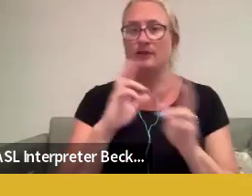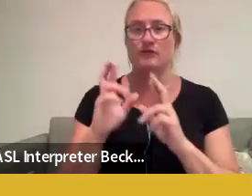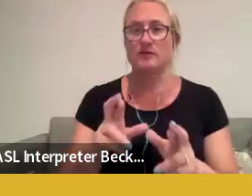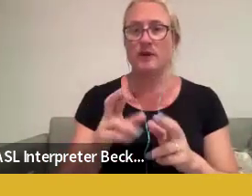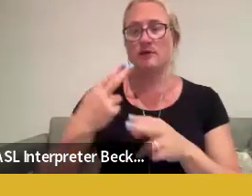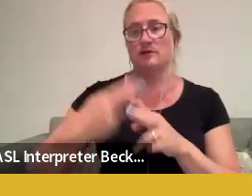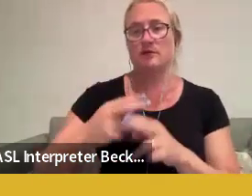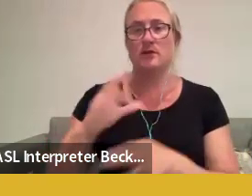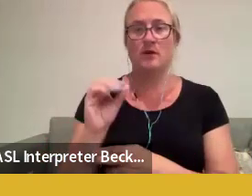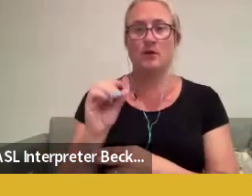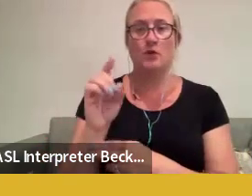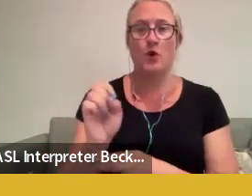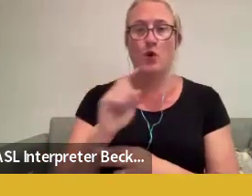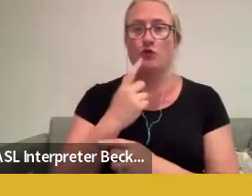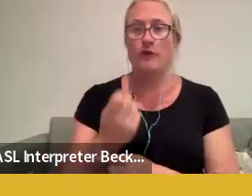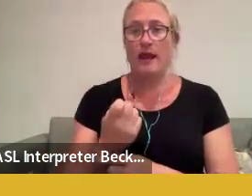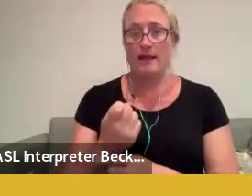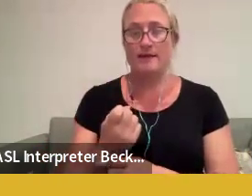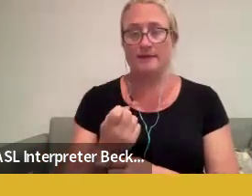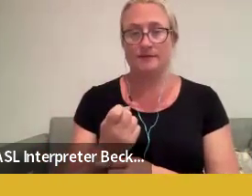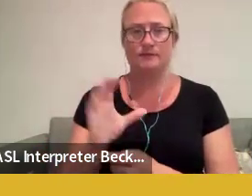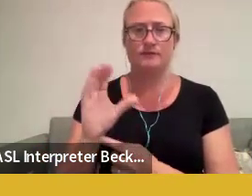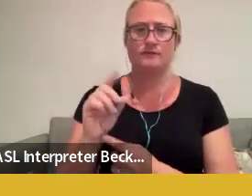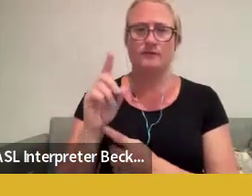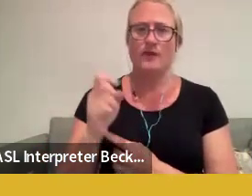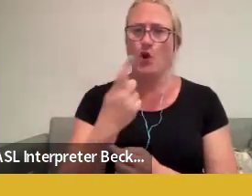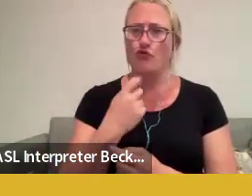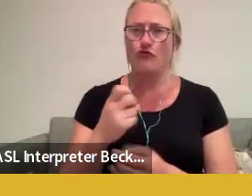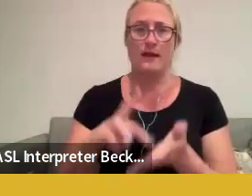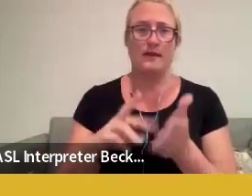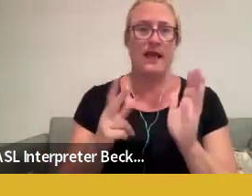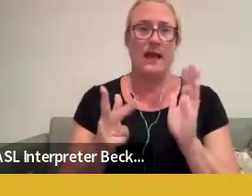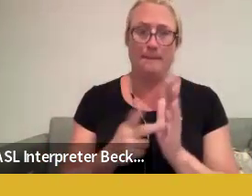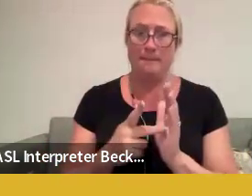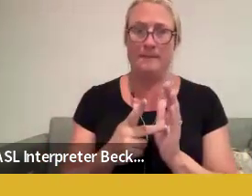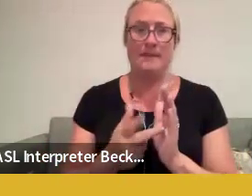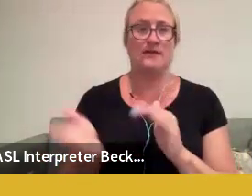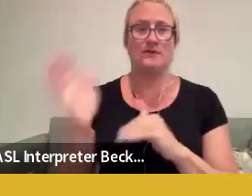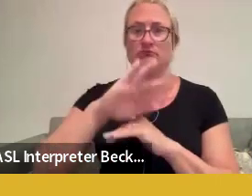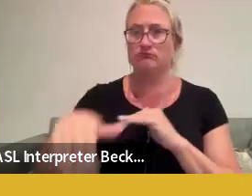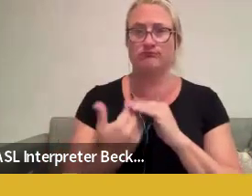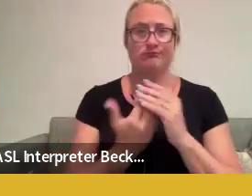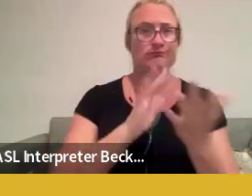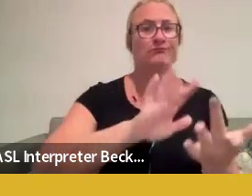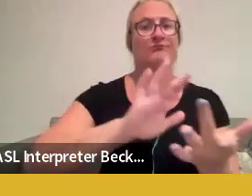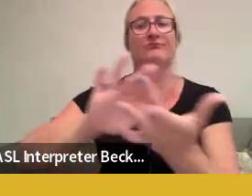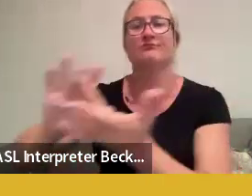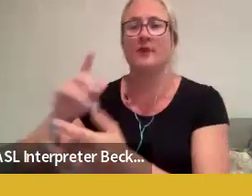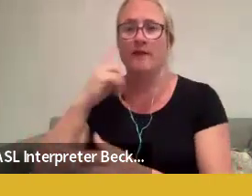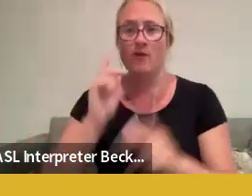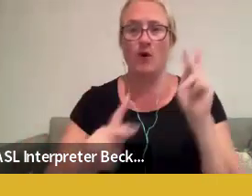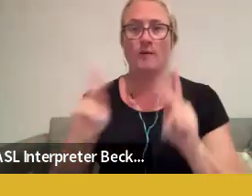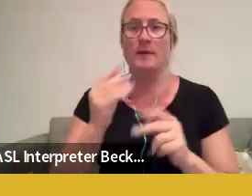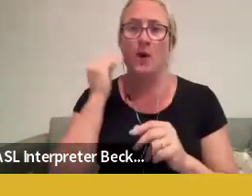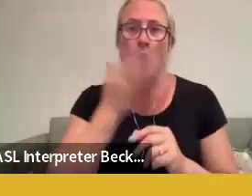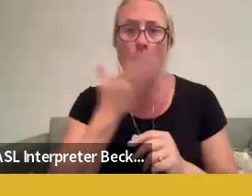is a code red. A code red triggers a 24/7 outreach to people who are unsheltered, so